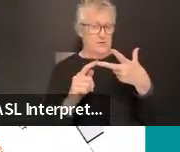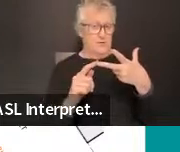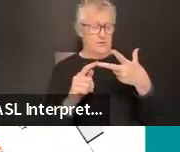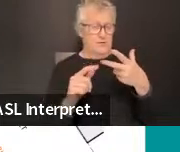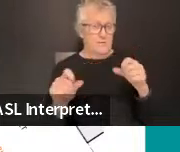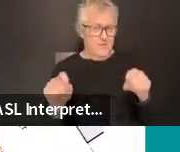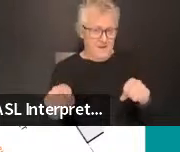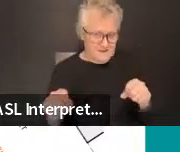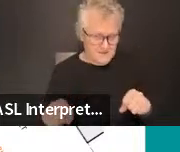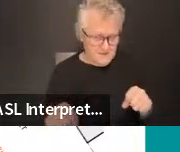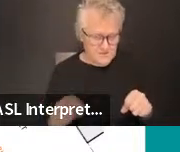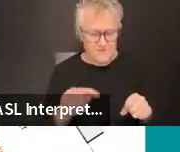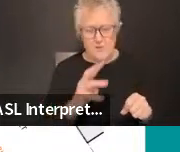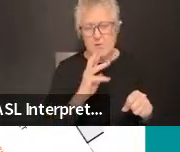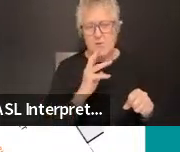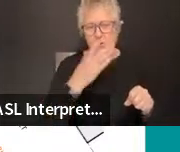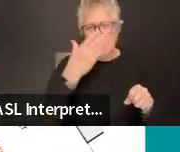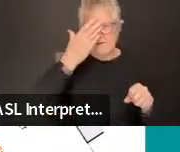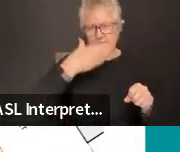park and ride.